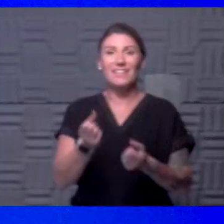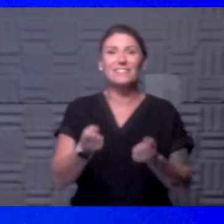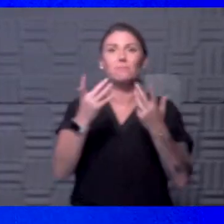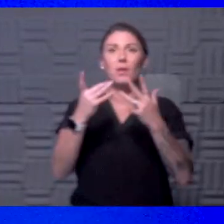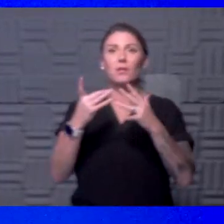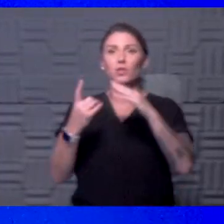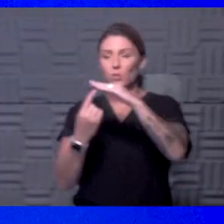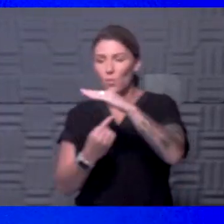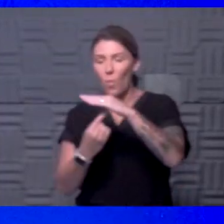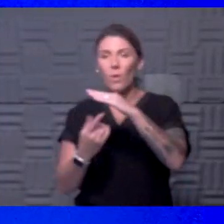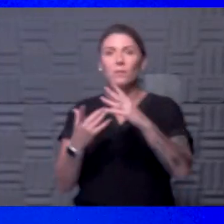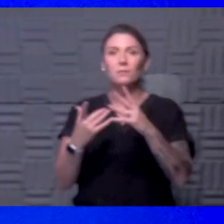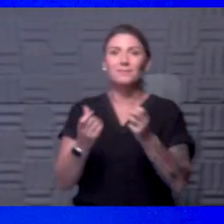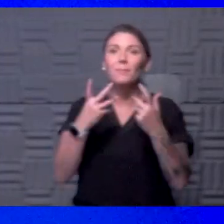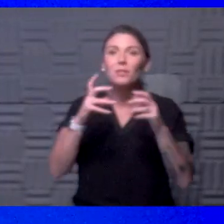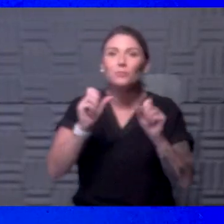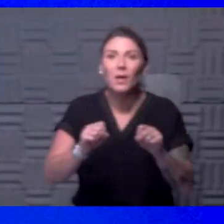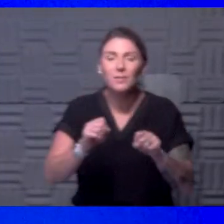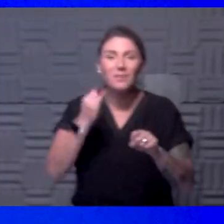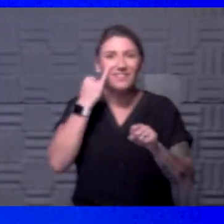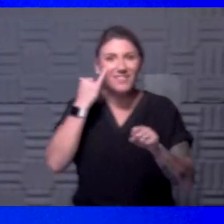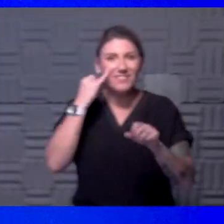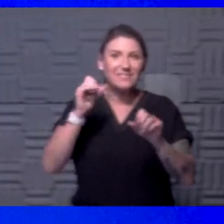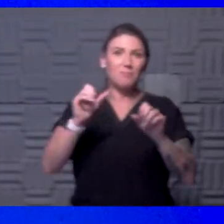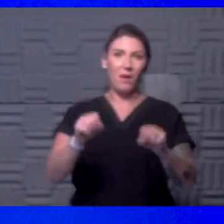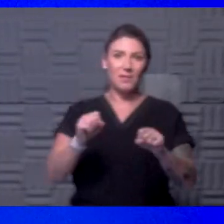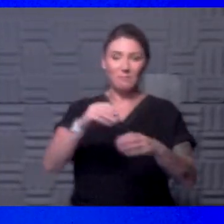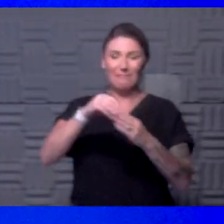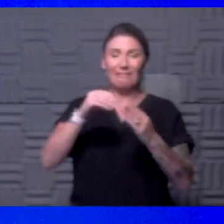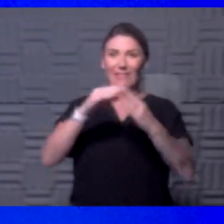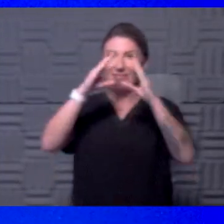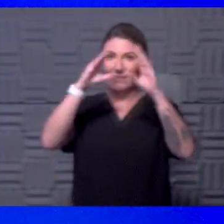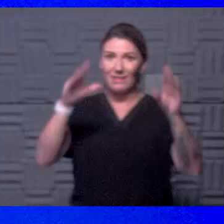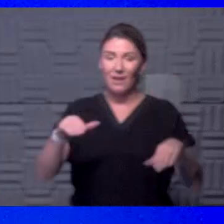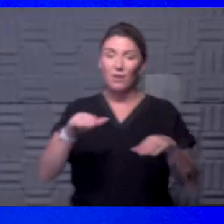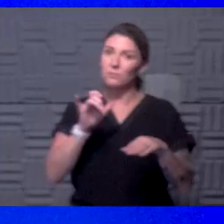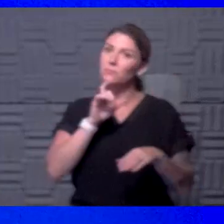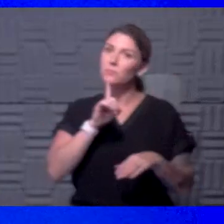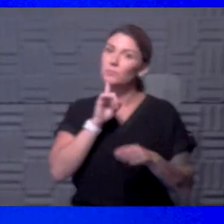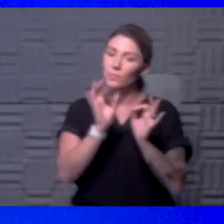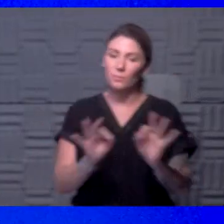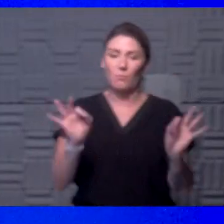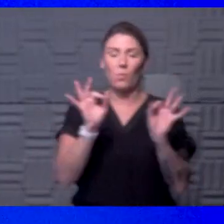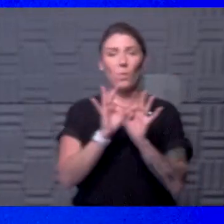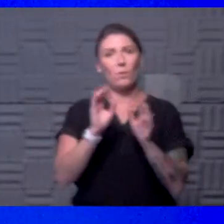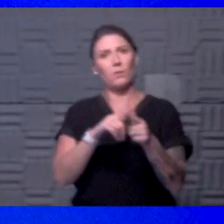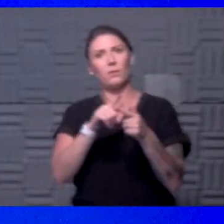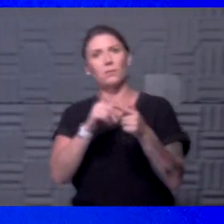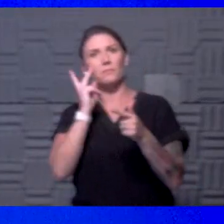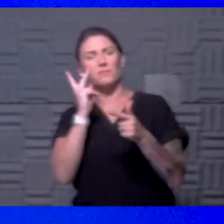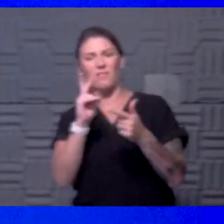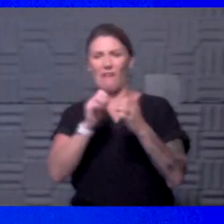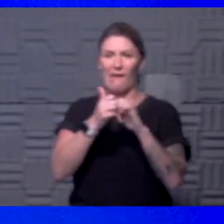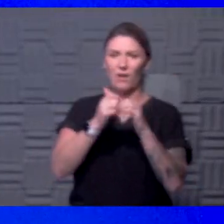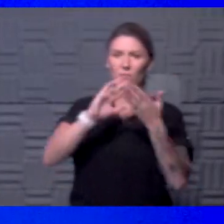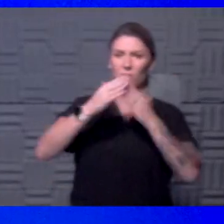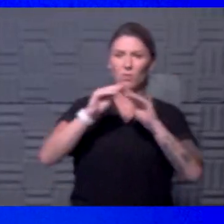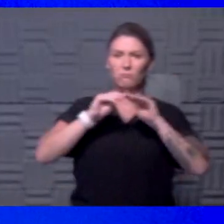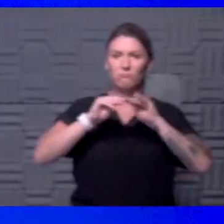from that person as much as possible, as much as it's allowed in the household. So that's very important because then you can see how community spread